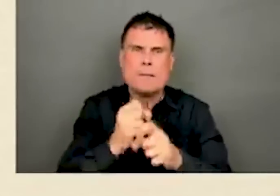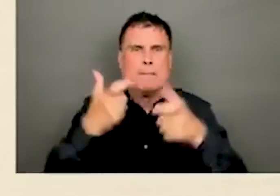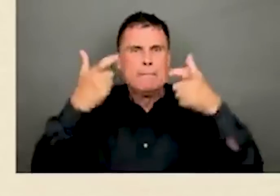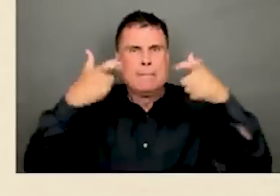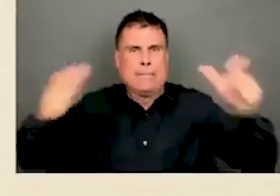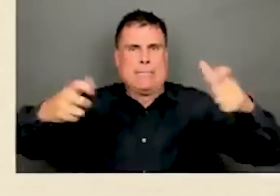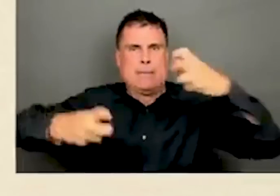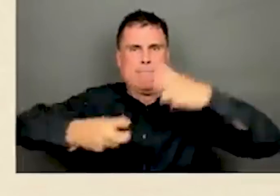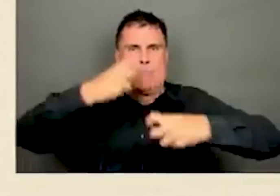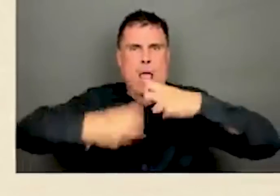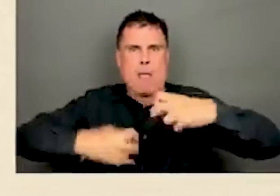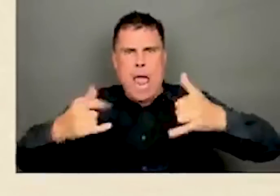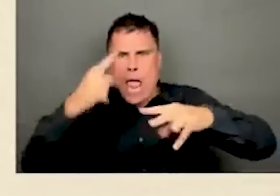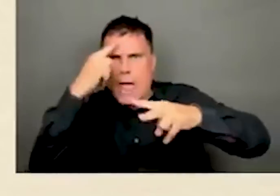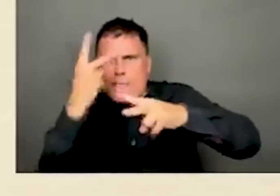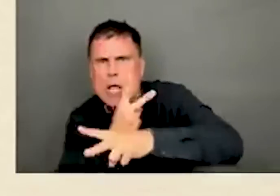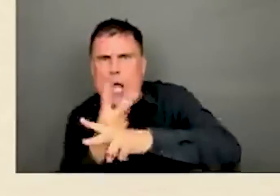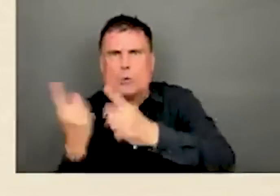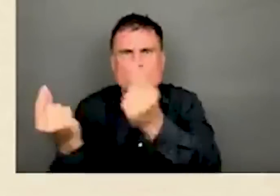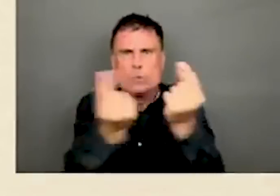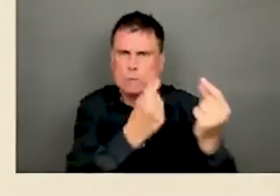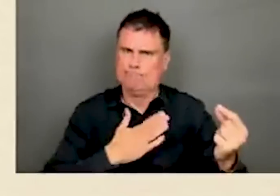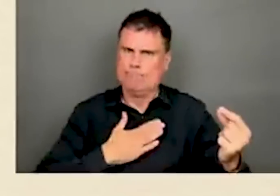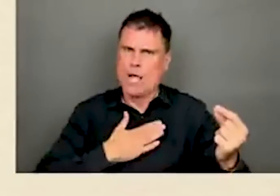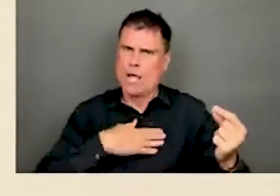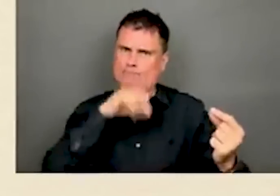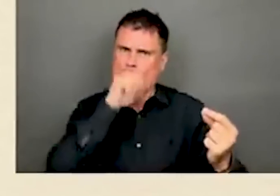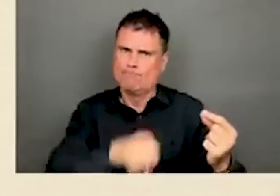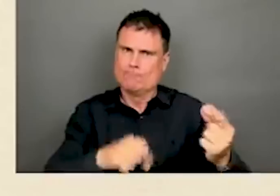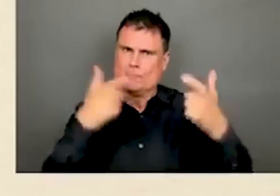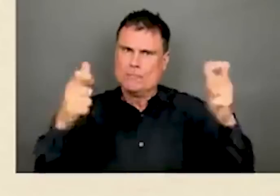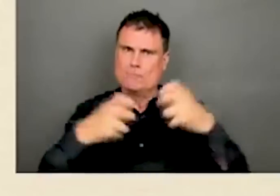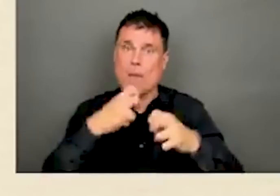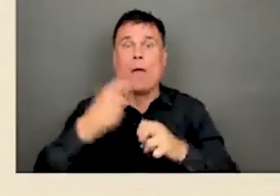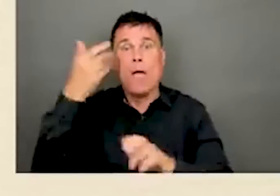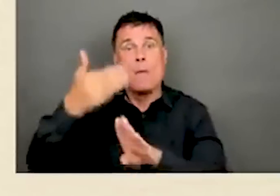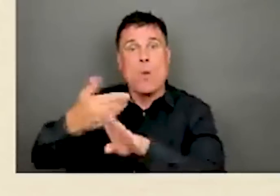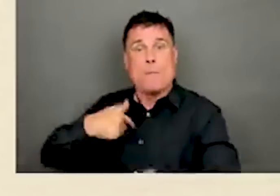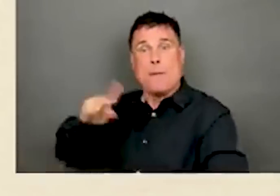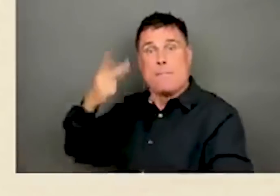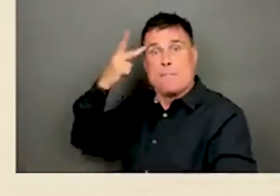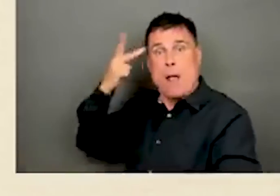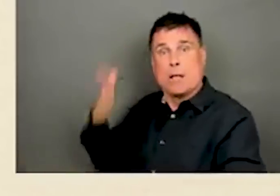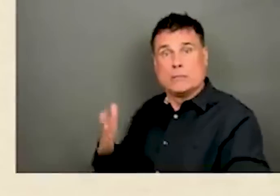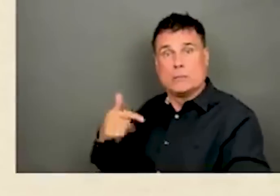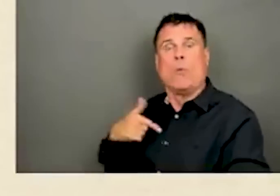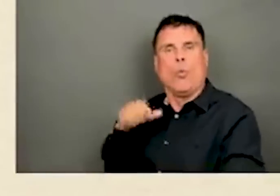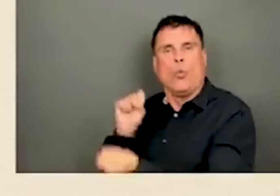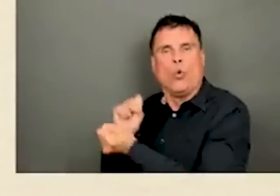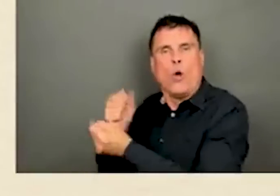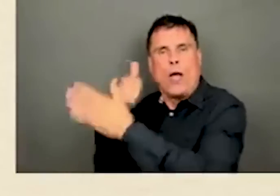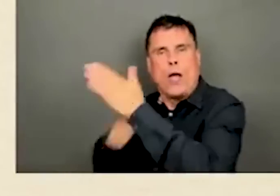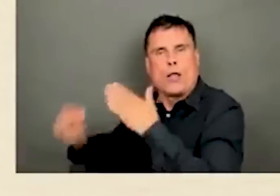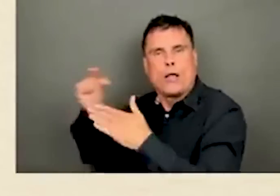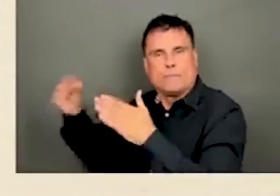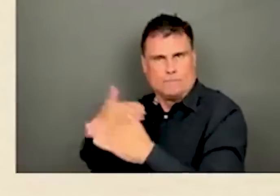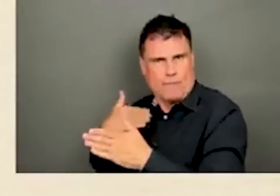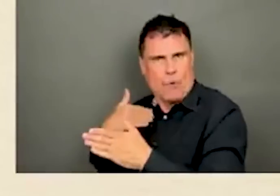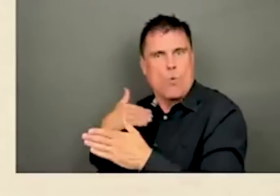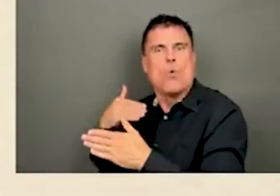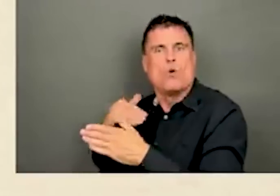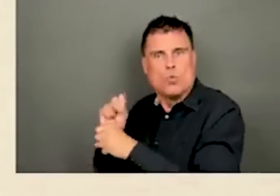in politics, I was working in government. I was enamored with the notion of us taking our collective